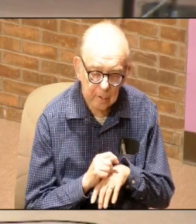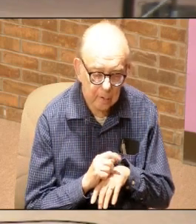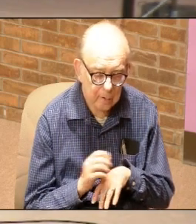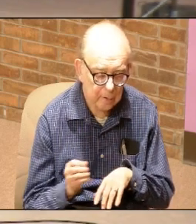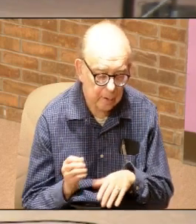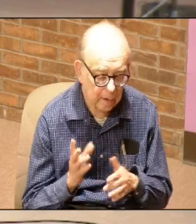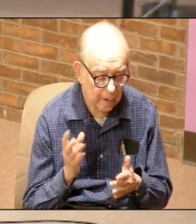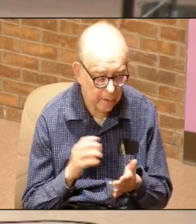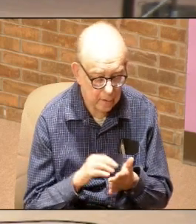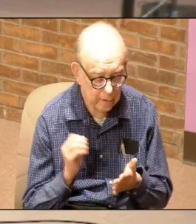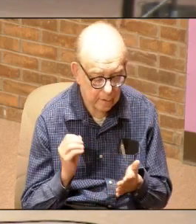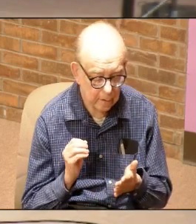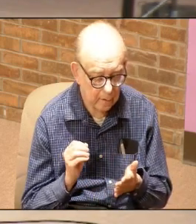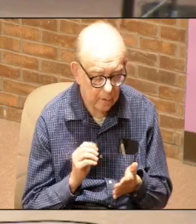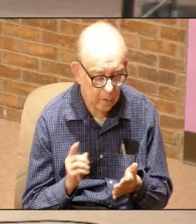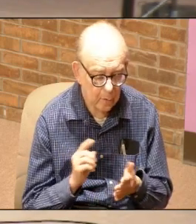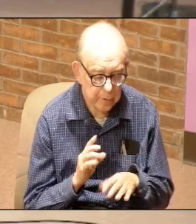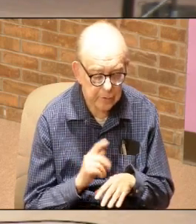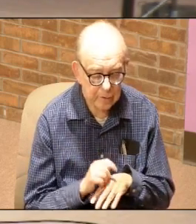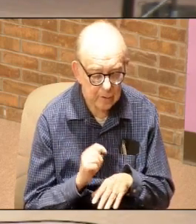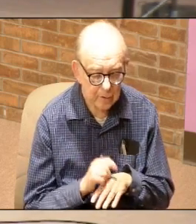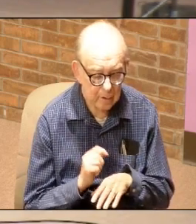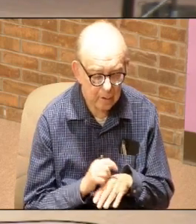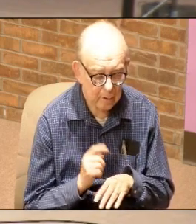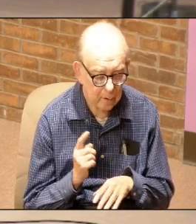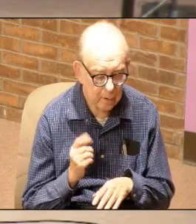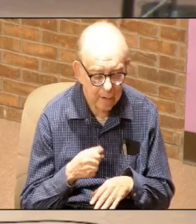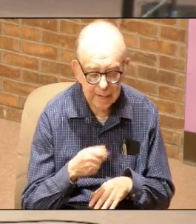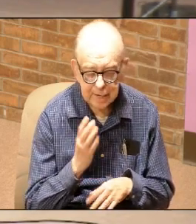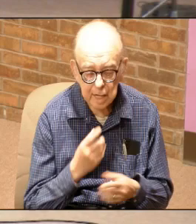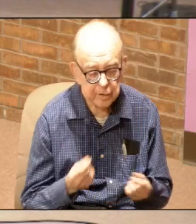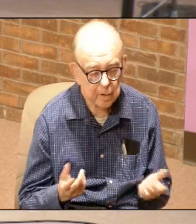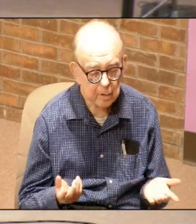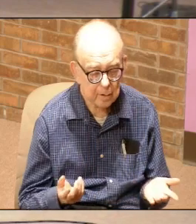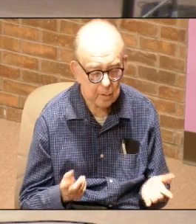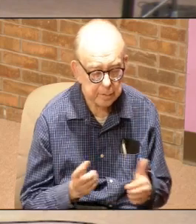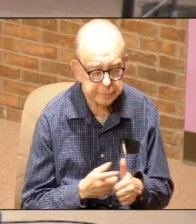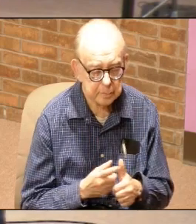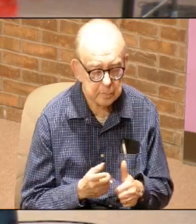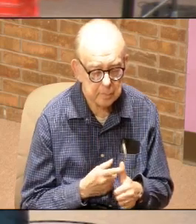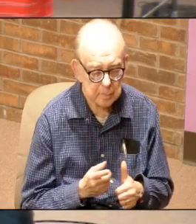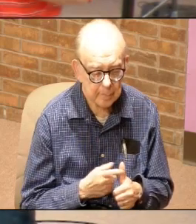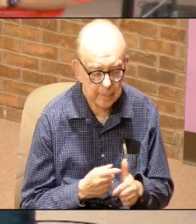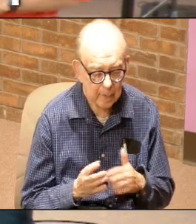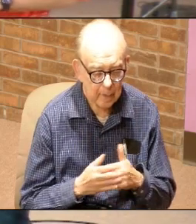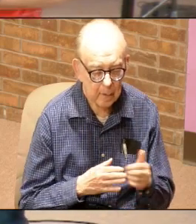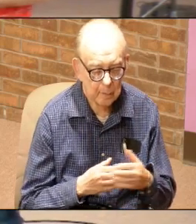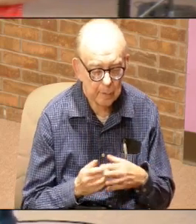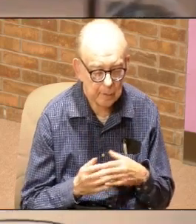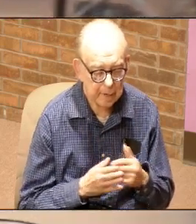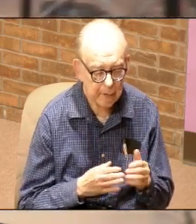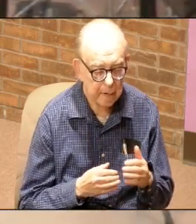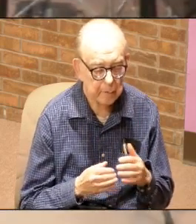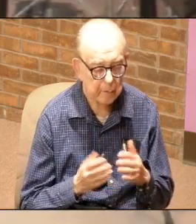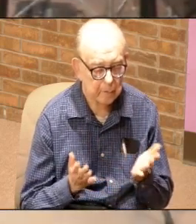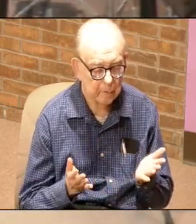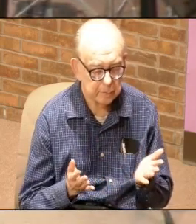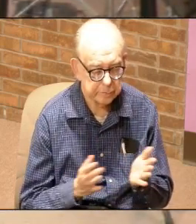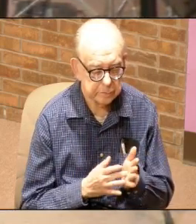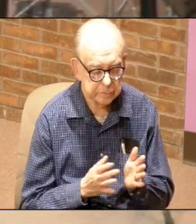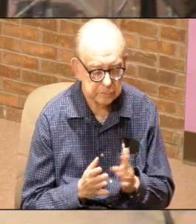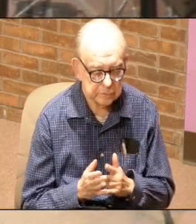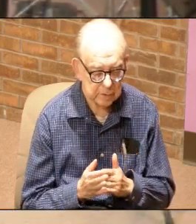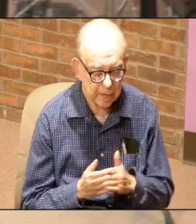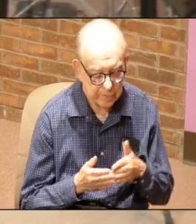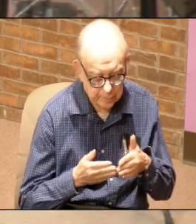And they learned that. So we're in the temple. So what's God doing? Well, first of all, he's building a building. Jesus is